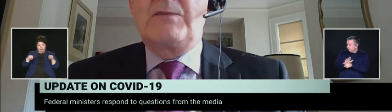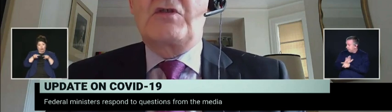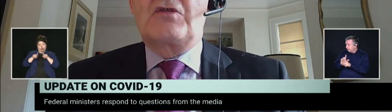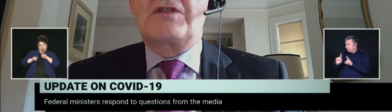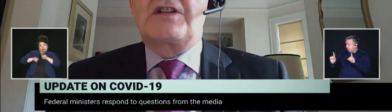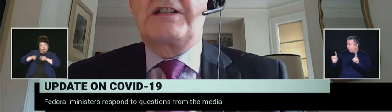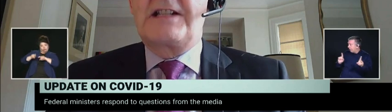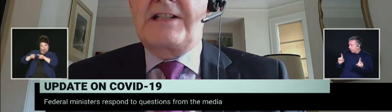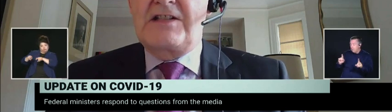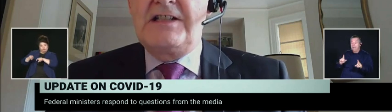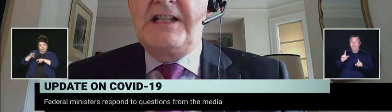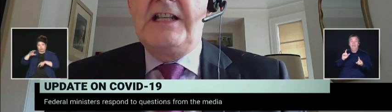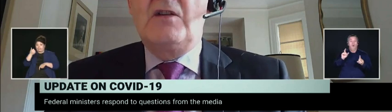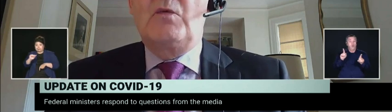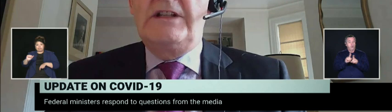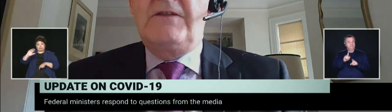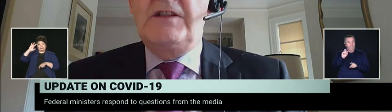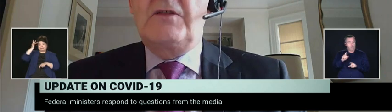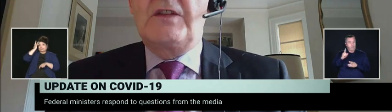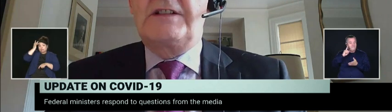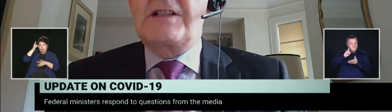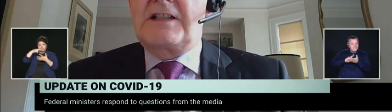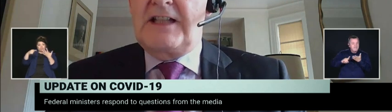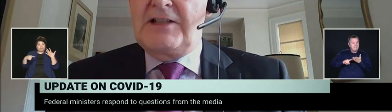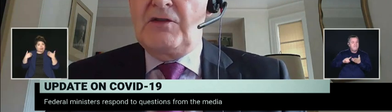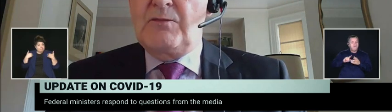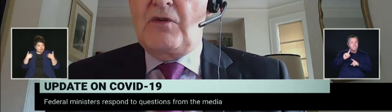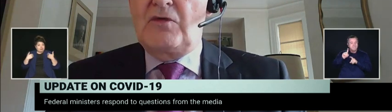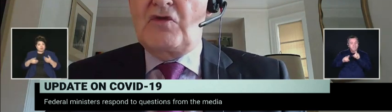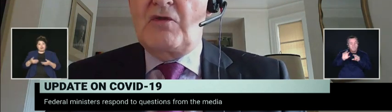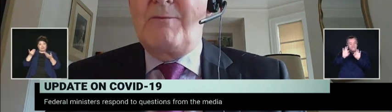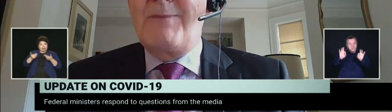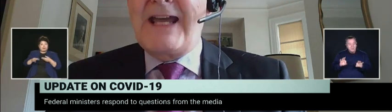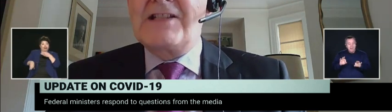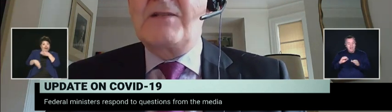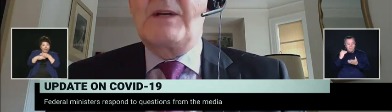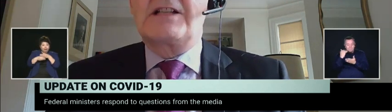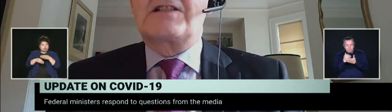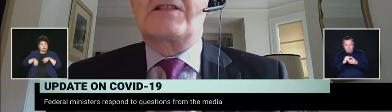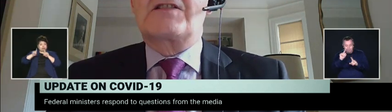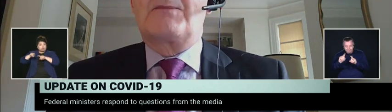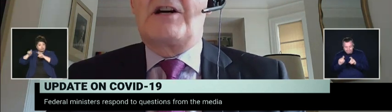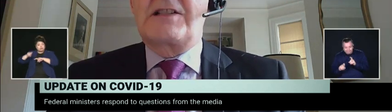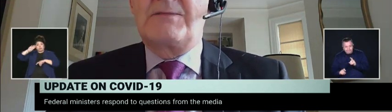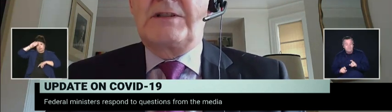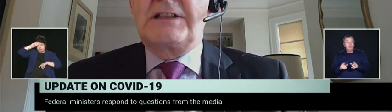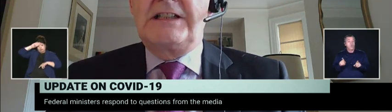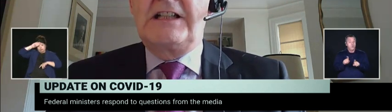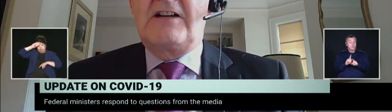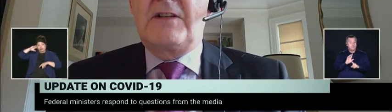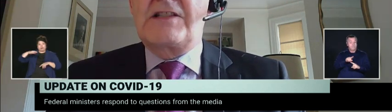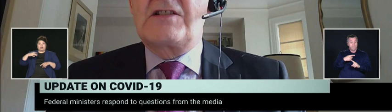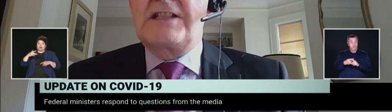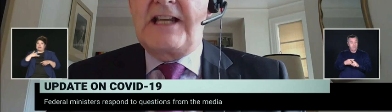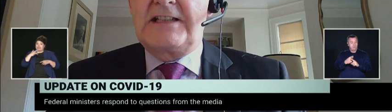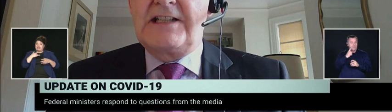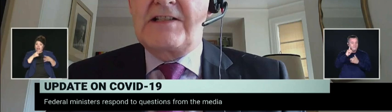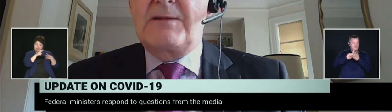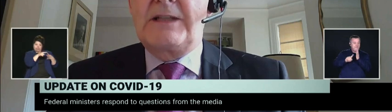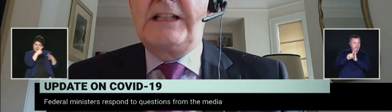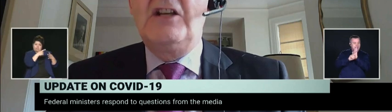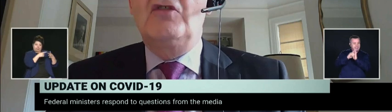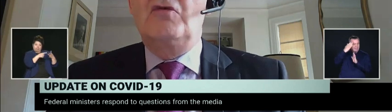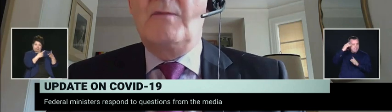their temperatures tested. We feel that this layered approach maximizes the possibility of us